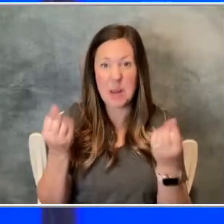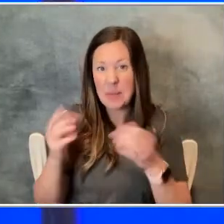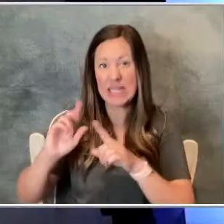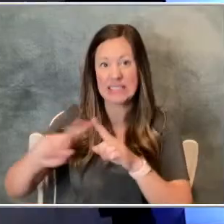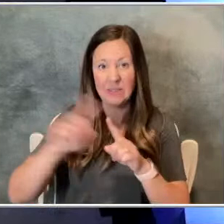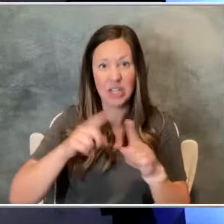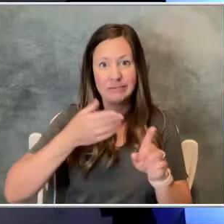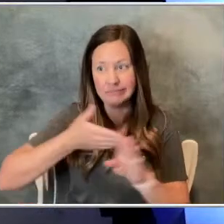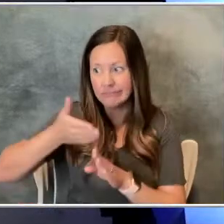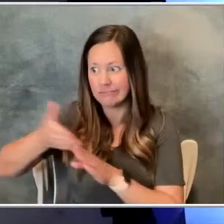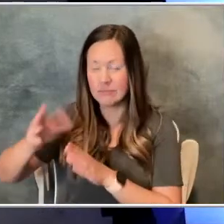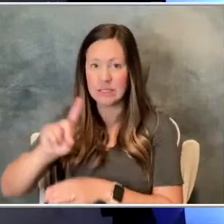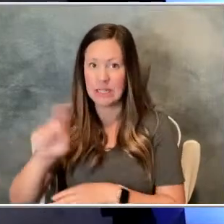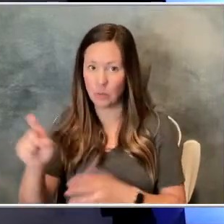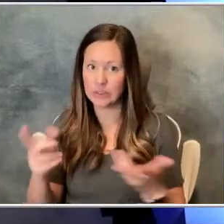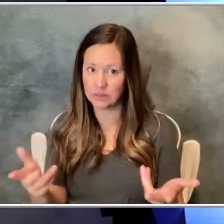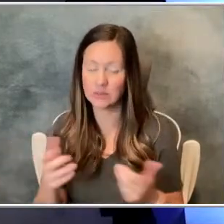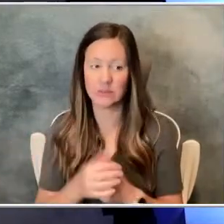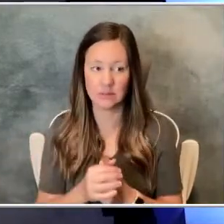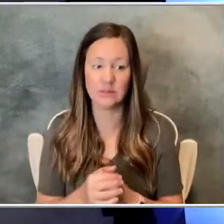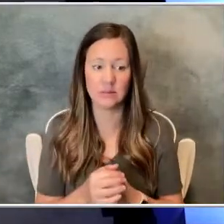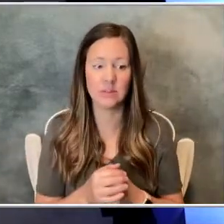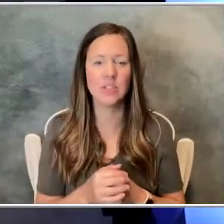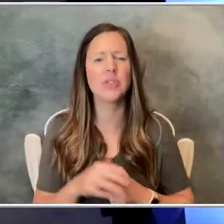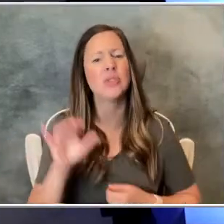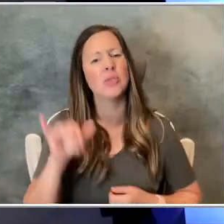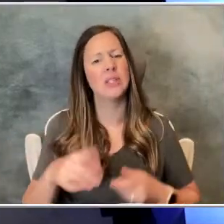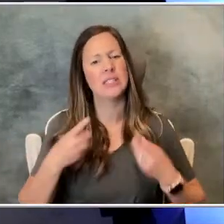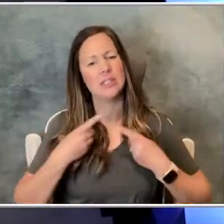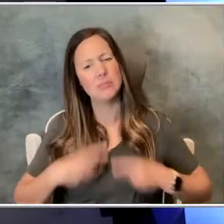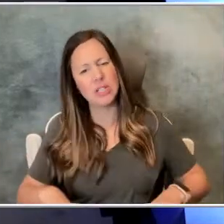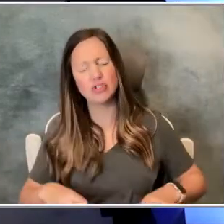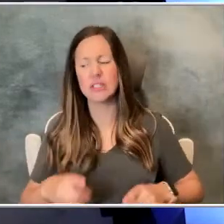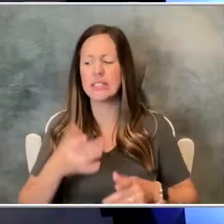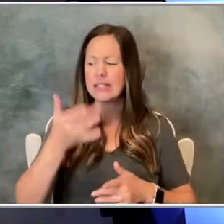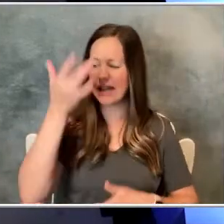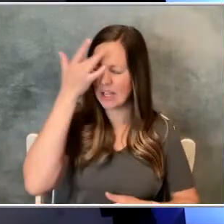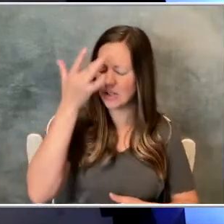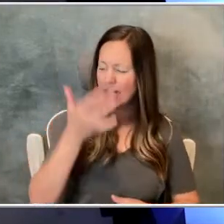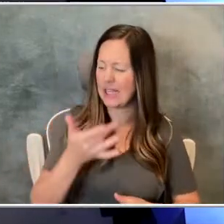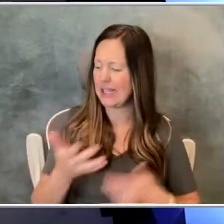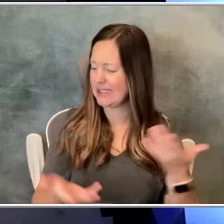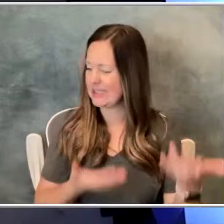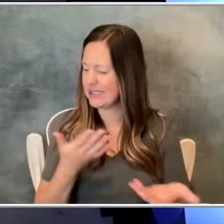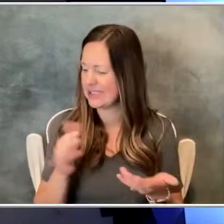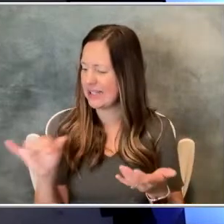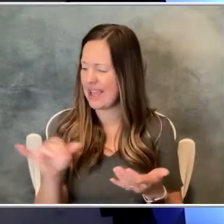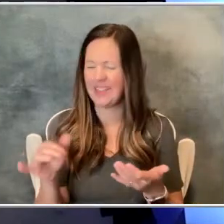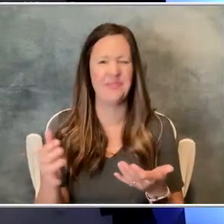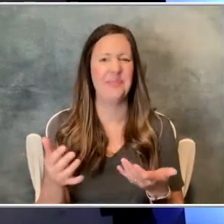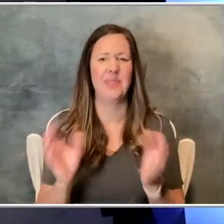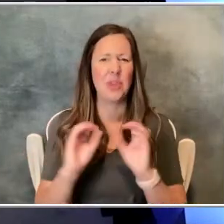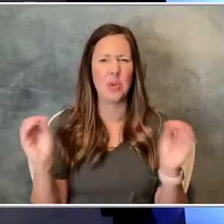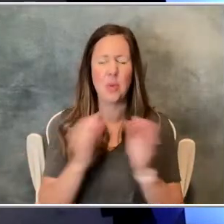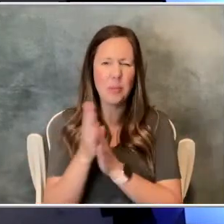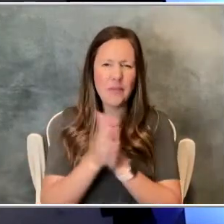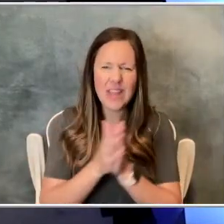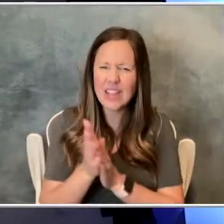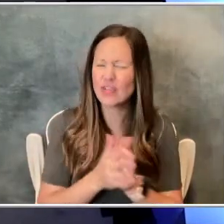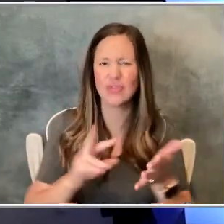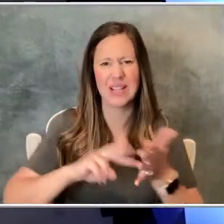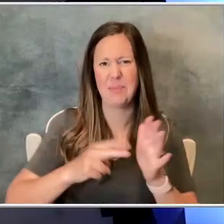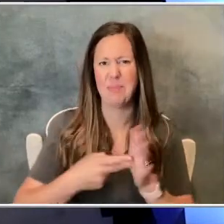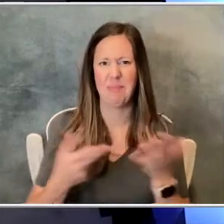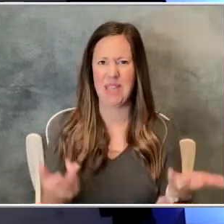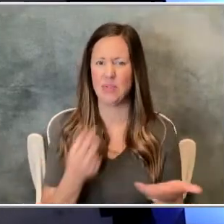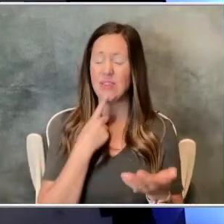Dr. Sinclair, is this depression? Is this illness? Is this lack of motivation? What is it? What does it mean to say, gosh, I'm just